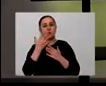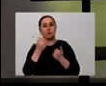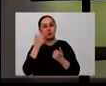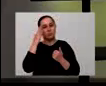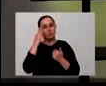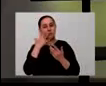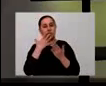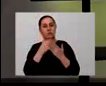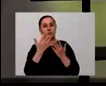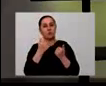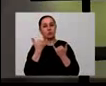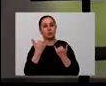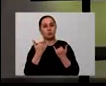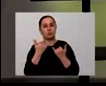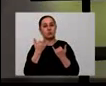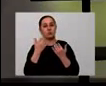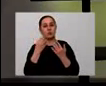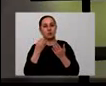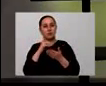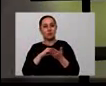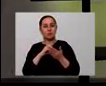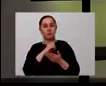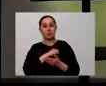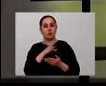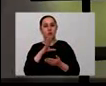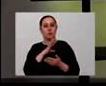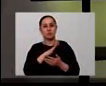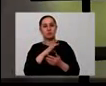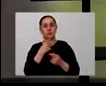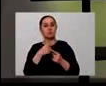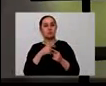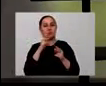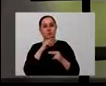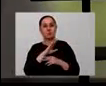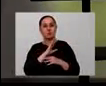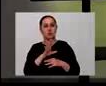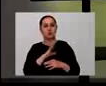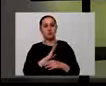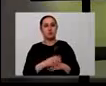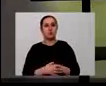va bilgan bilimlarimizni bugun yana bir bora boyitdik desam adashmagan bo'laman.